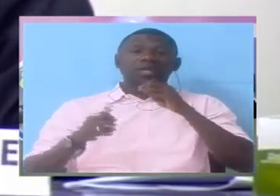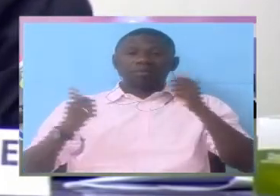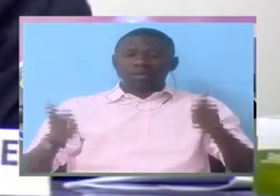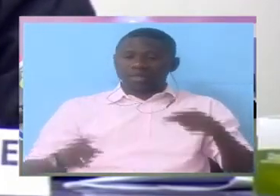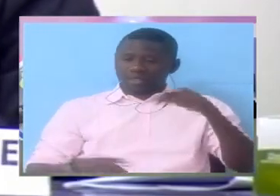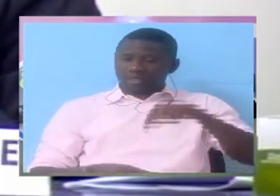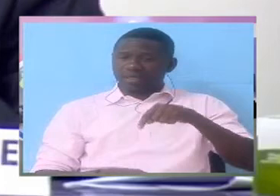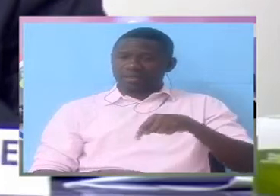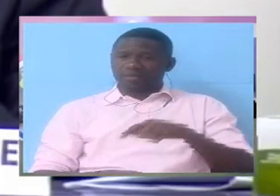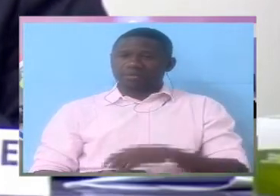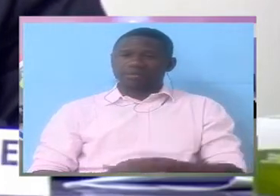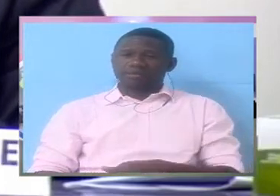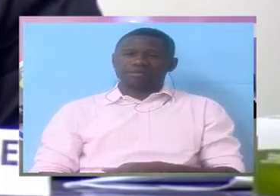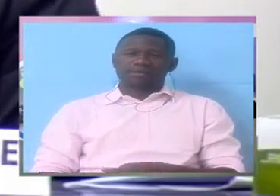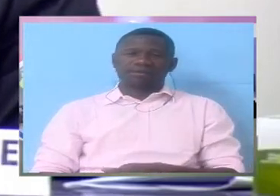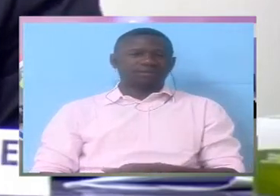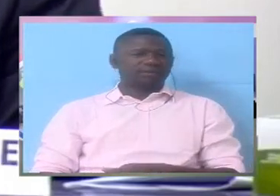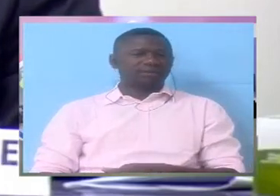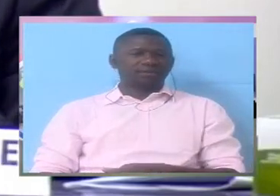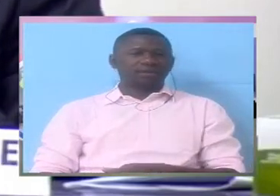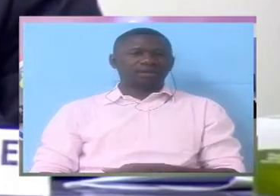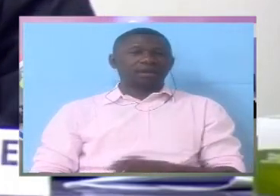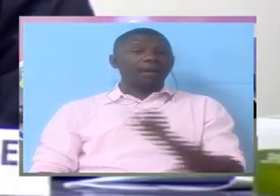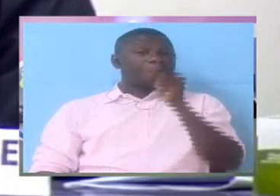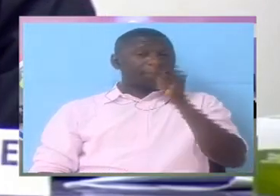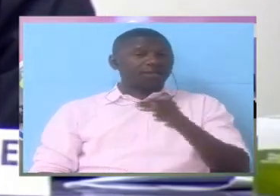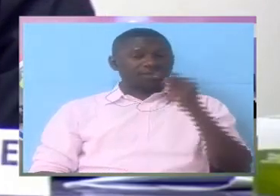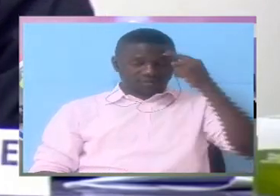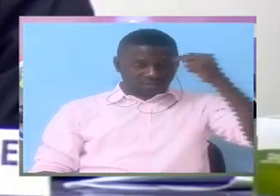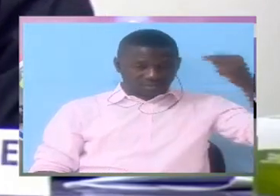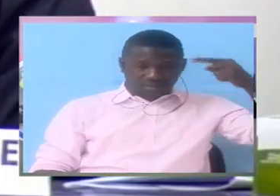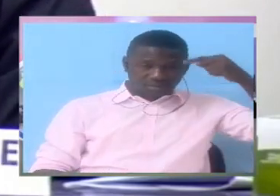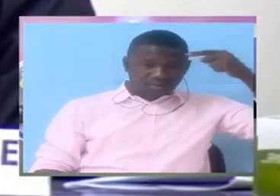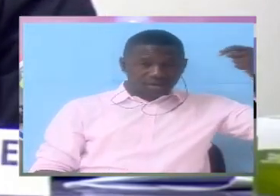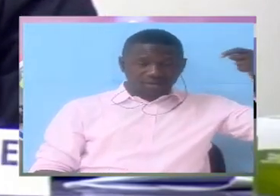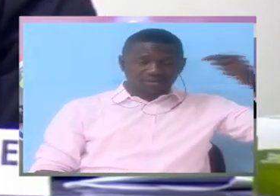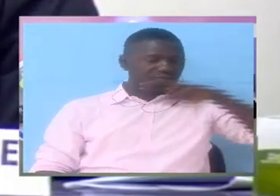The brain does not function like that.